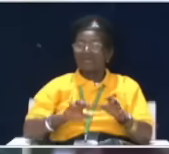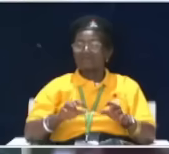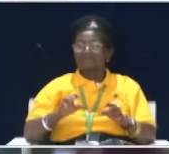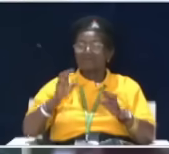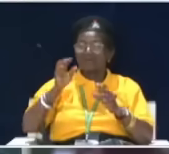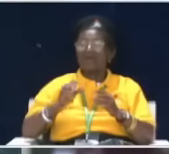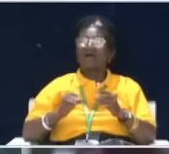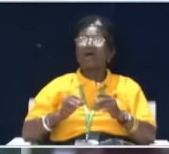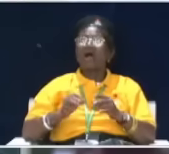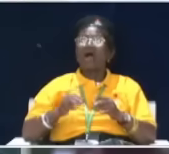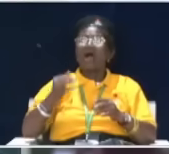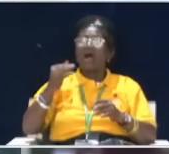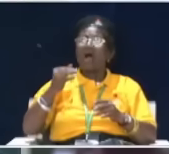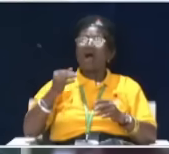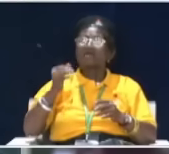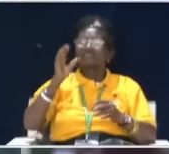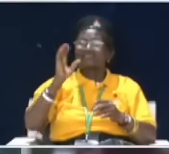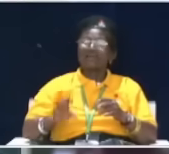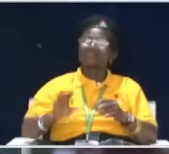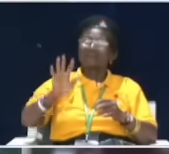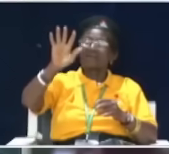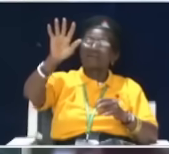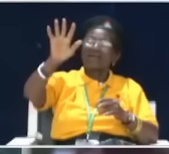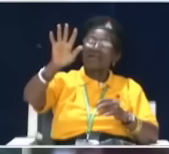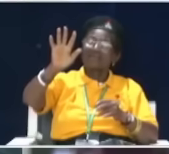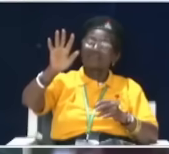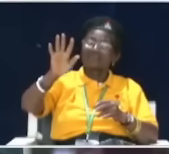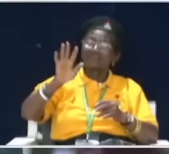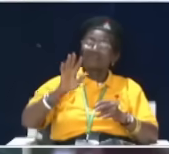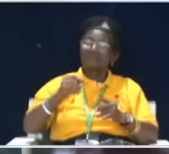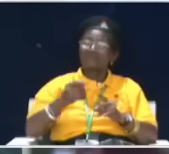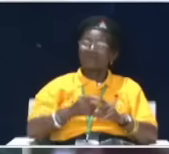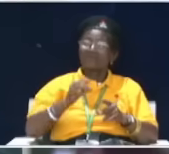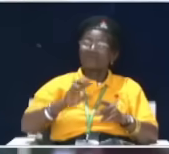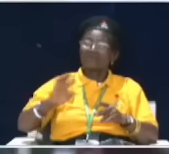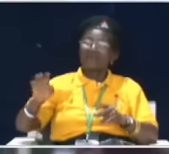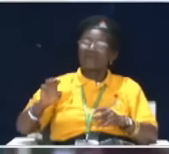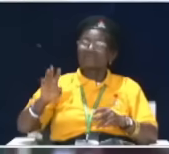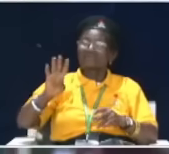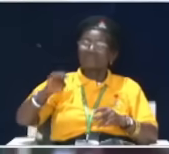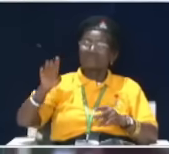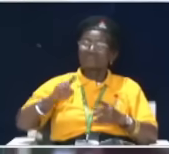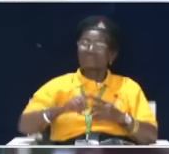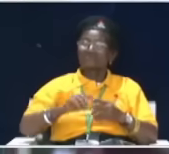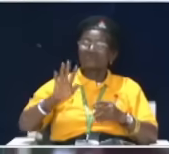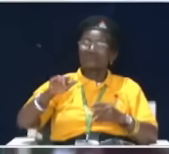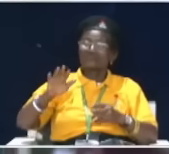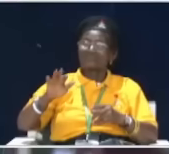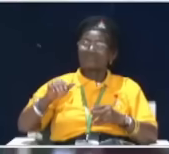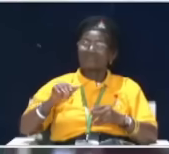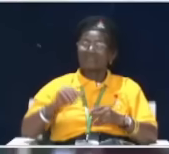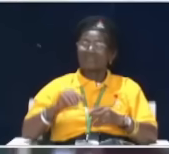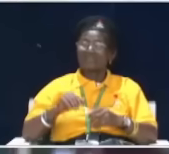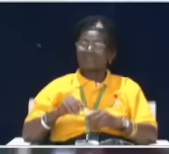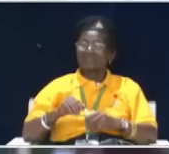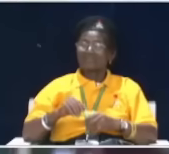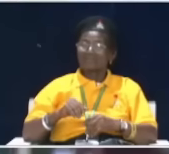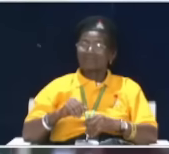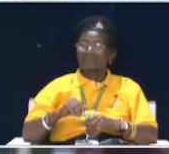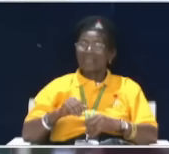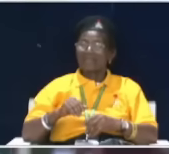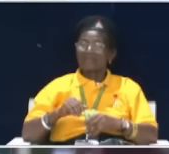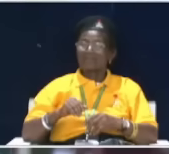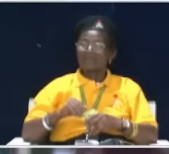Apostles chapter 5. Isi apostle ori ikarun. From verse 14 to 16.